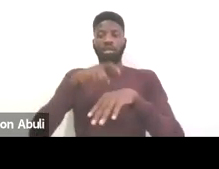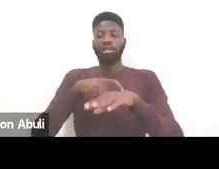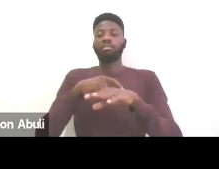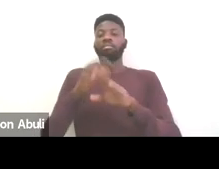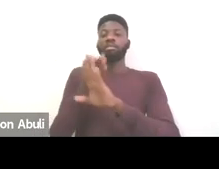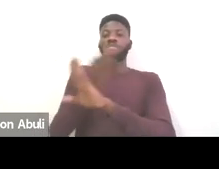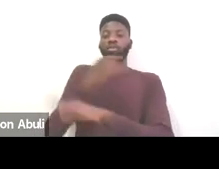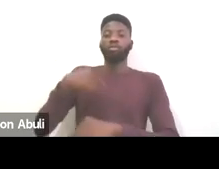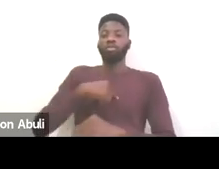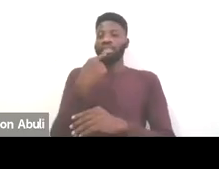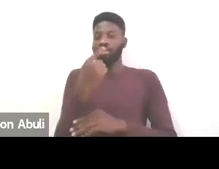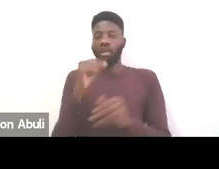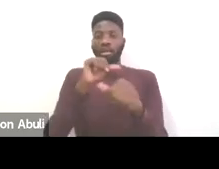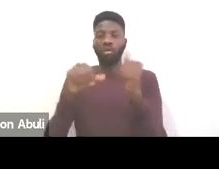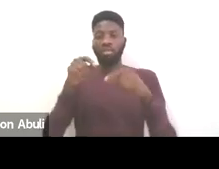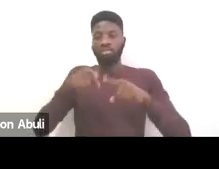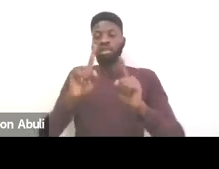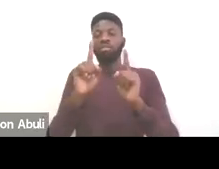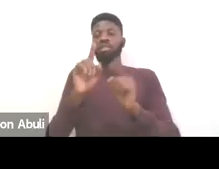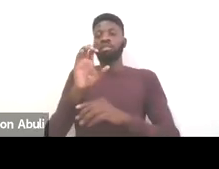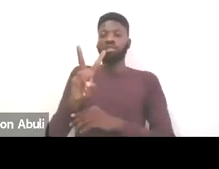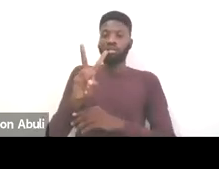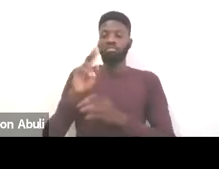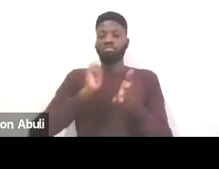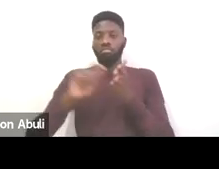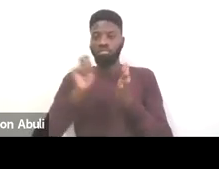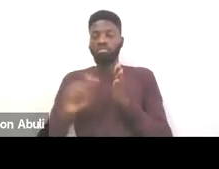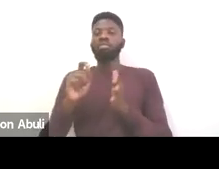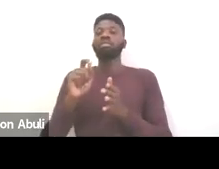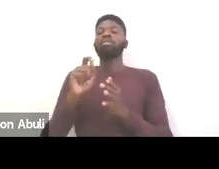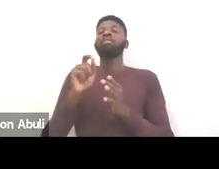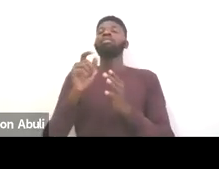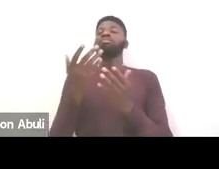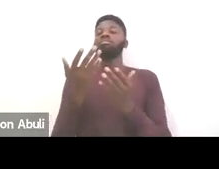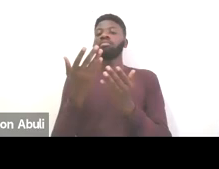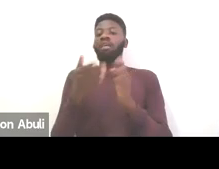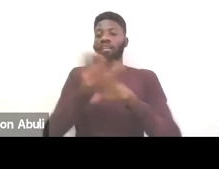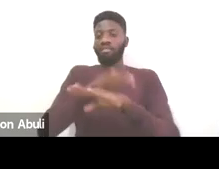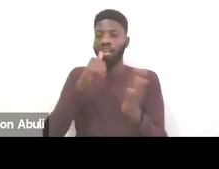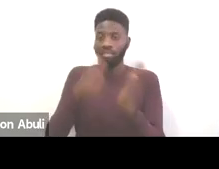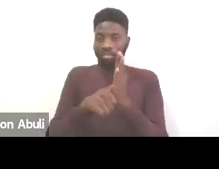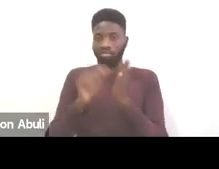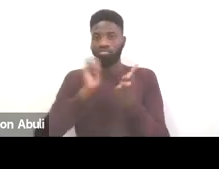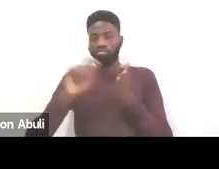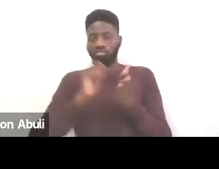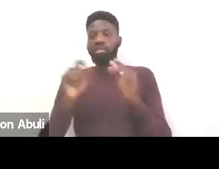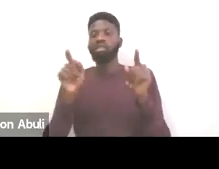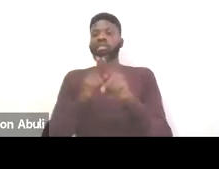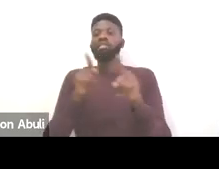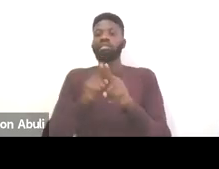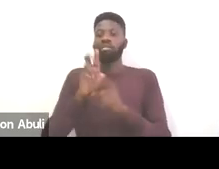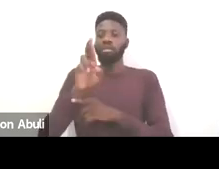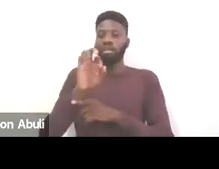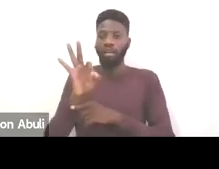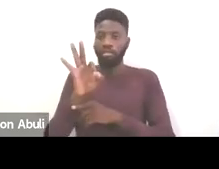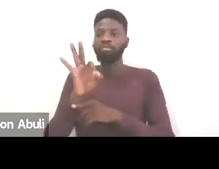about your resume, writing of your CV, writing of your cover letter, your referencing, and the importance of all these things